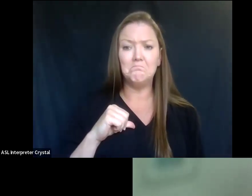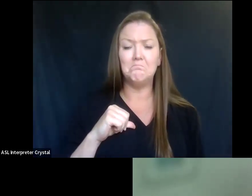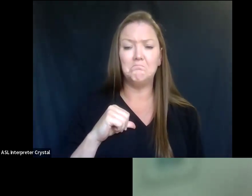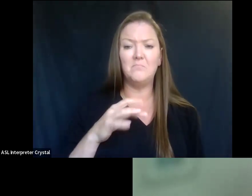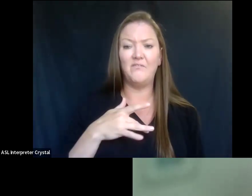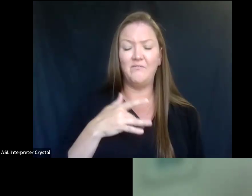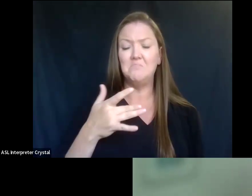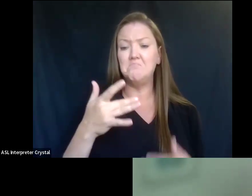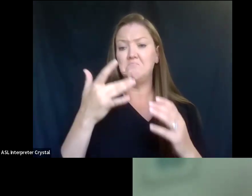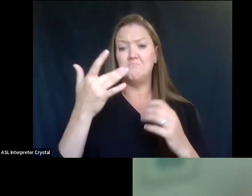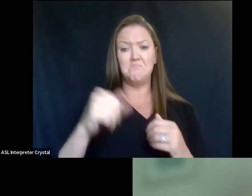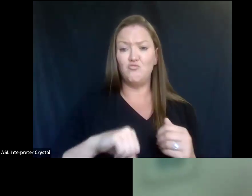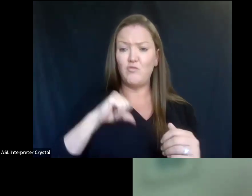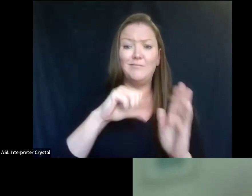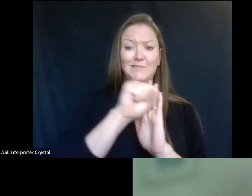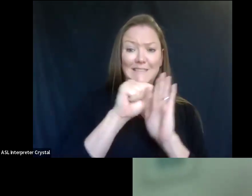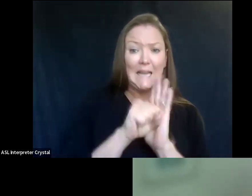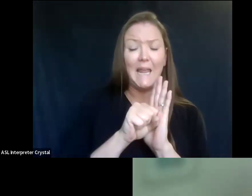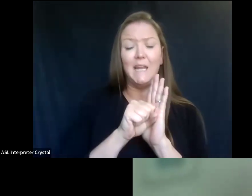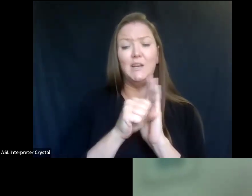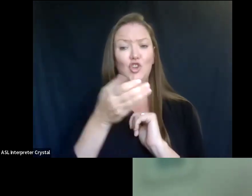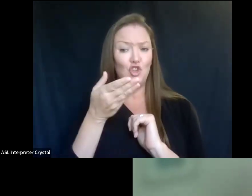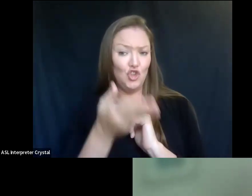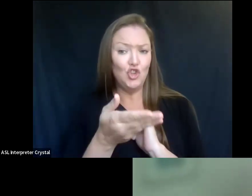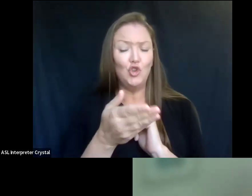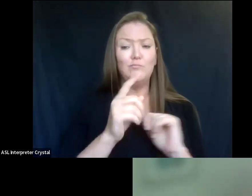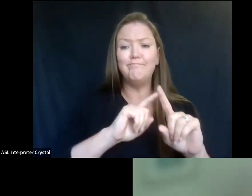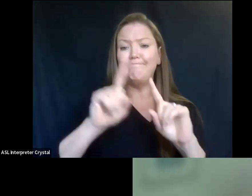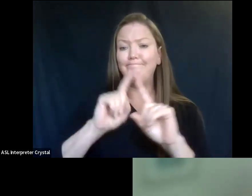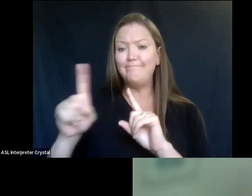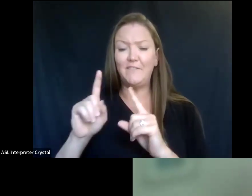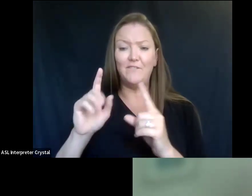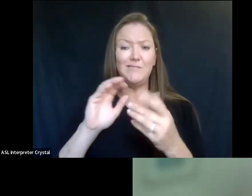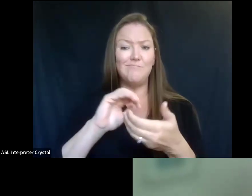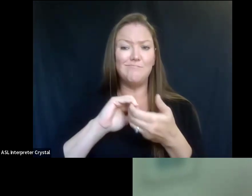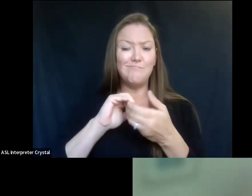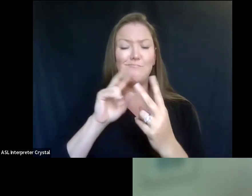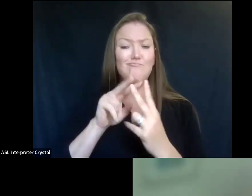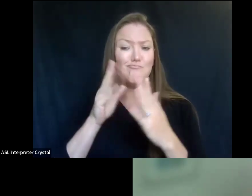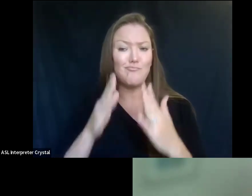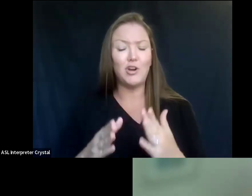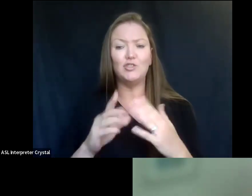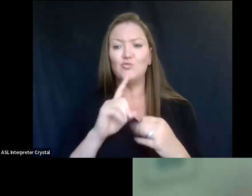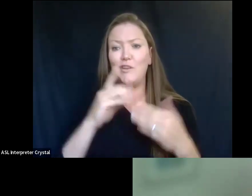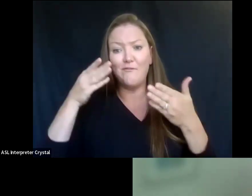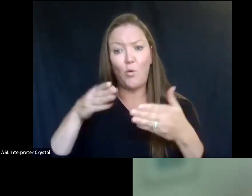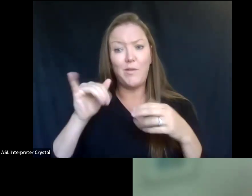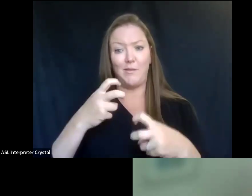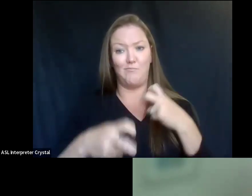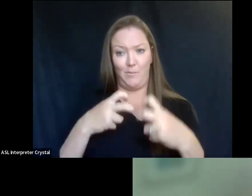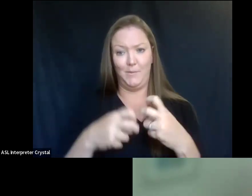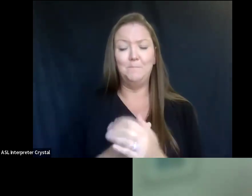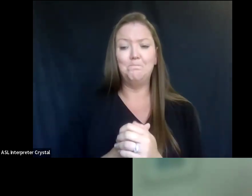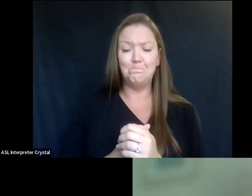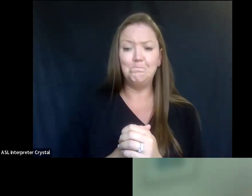the state and you and the various partners are working on these issues. And one of the things